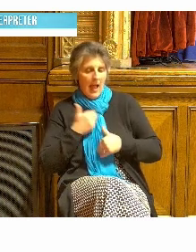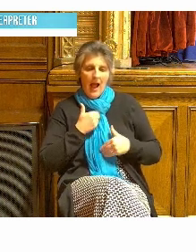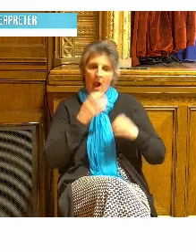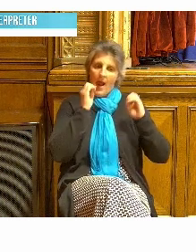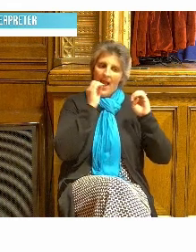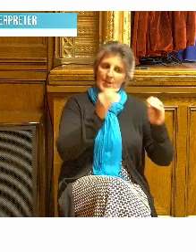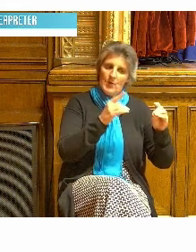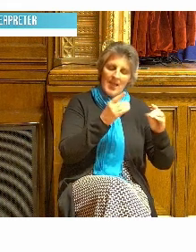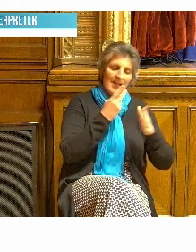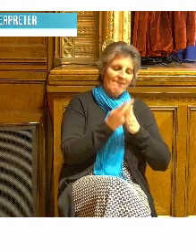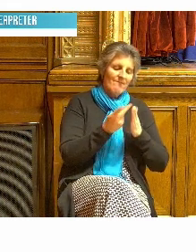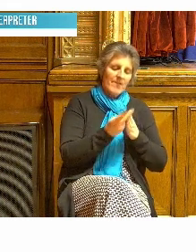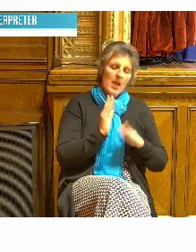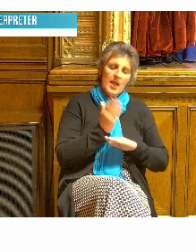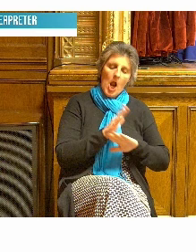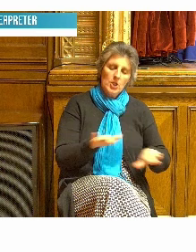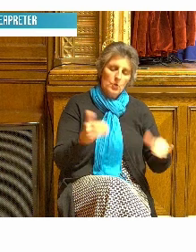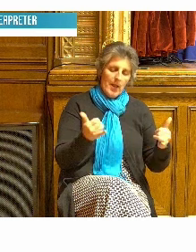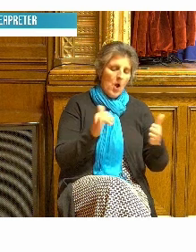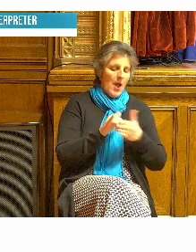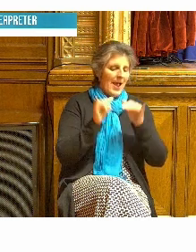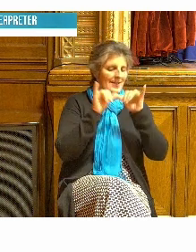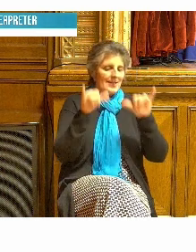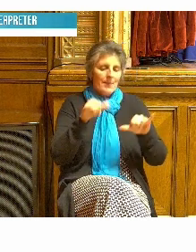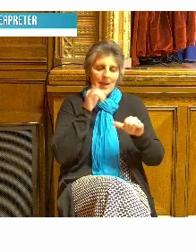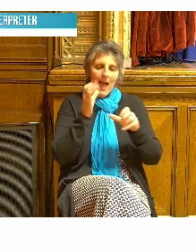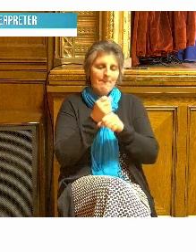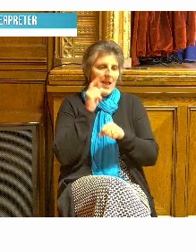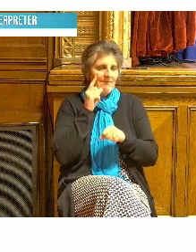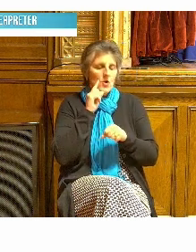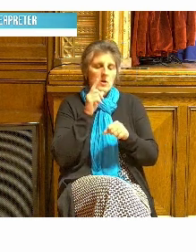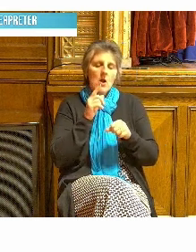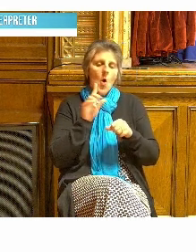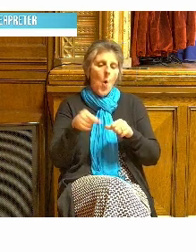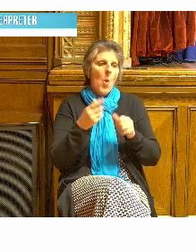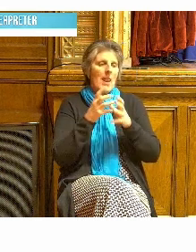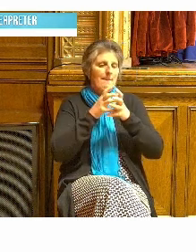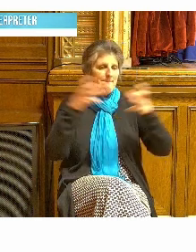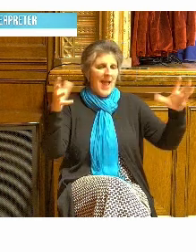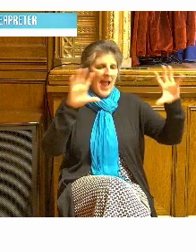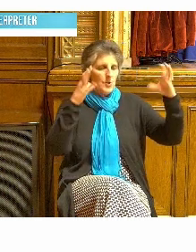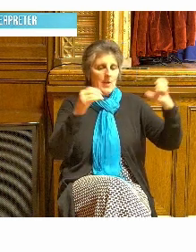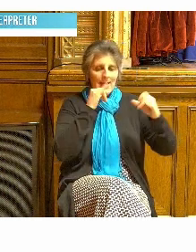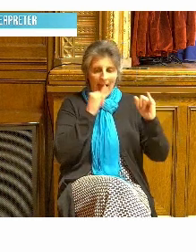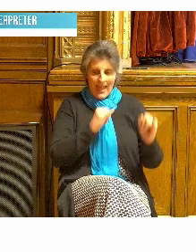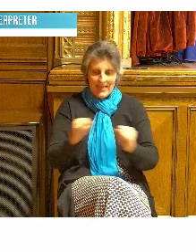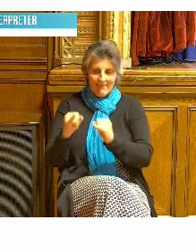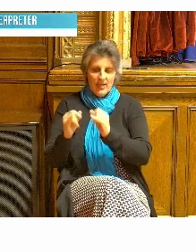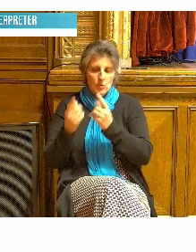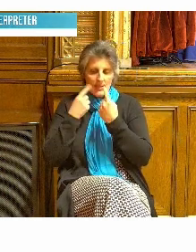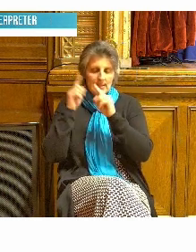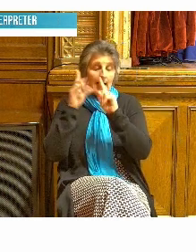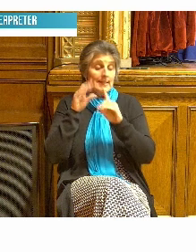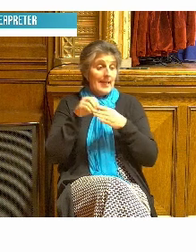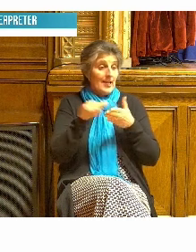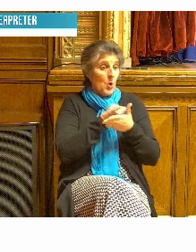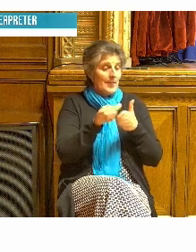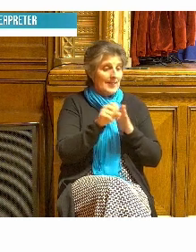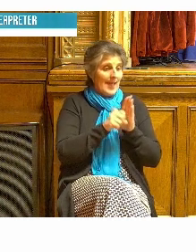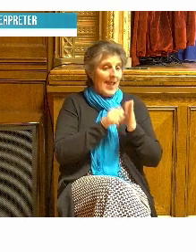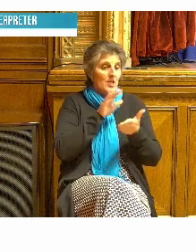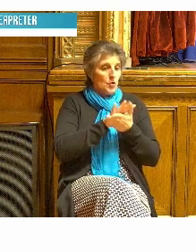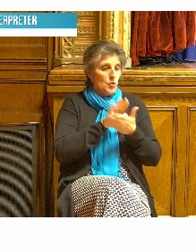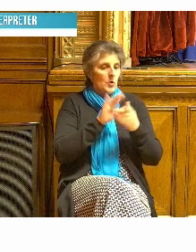too many of our children. It's a system that's designed for mass production, not individual flourishment. In New York State, school